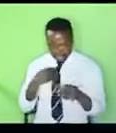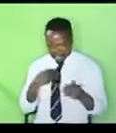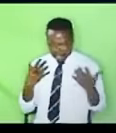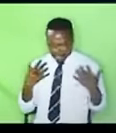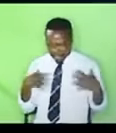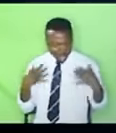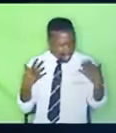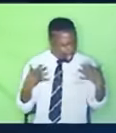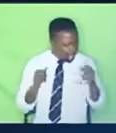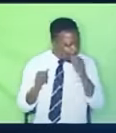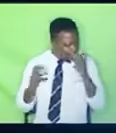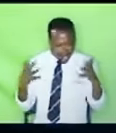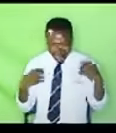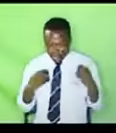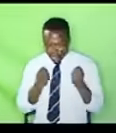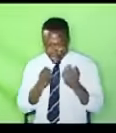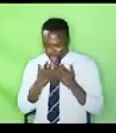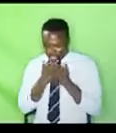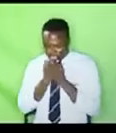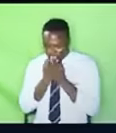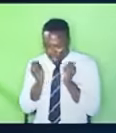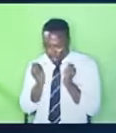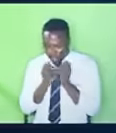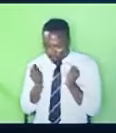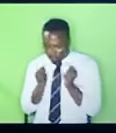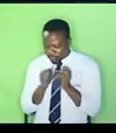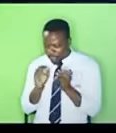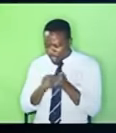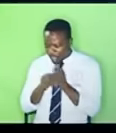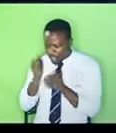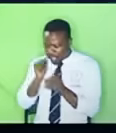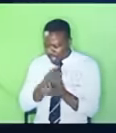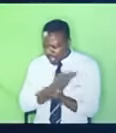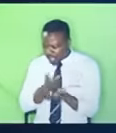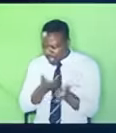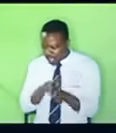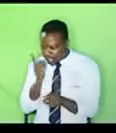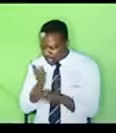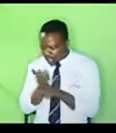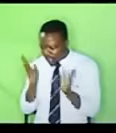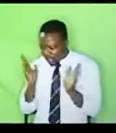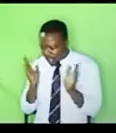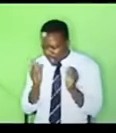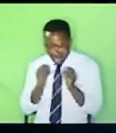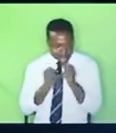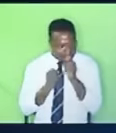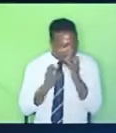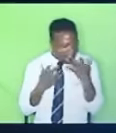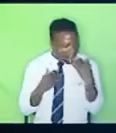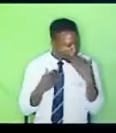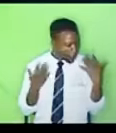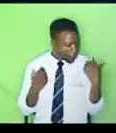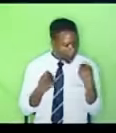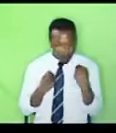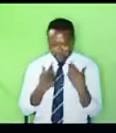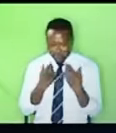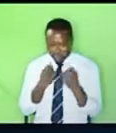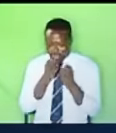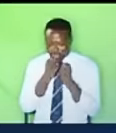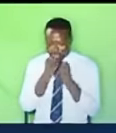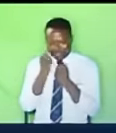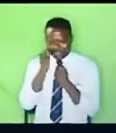Jesus. Hey. Are you sure? So this is how this girl just died? Hey! When you tell girls